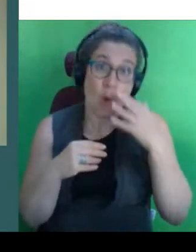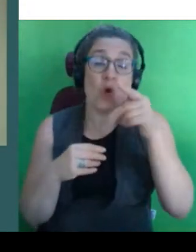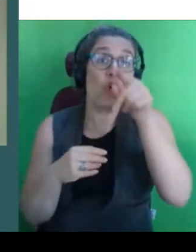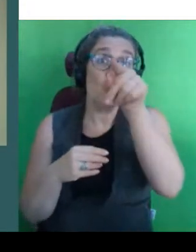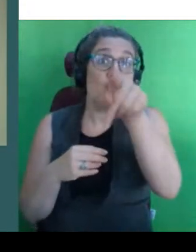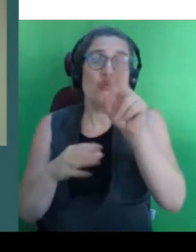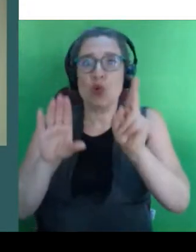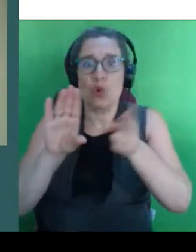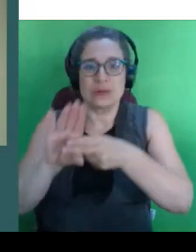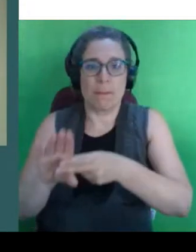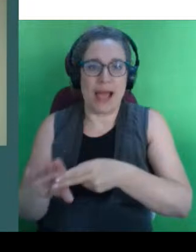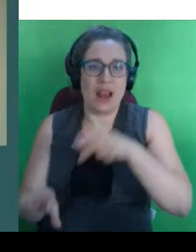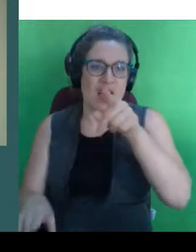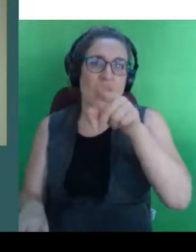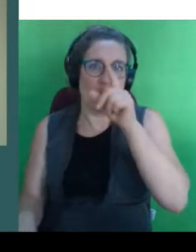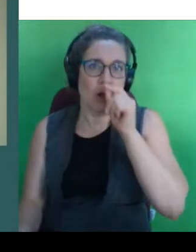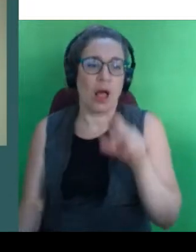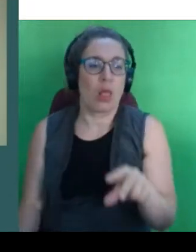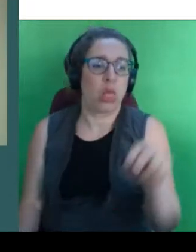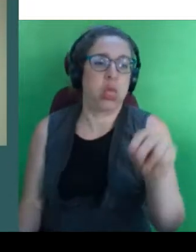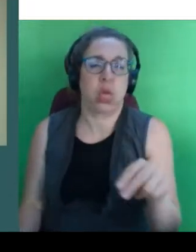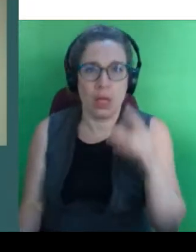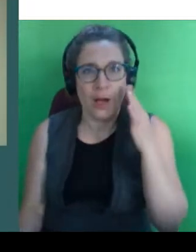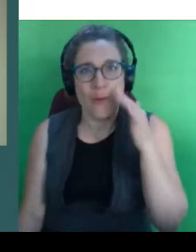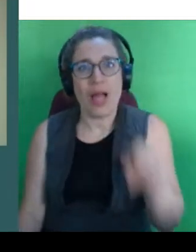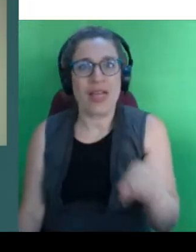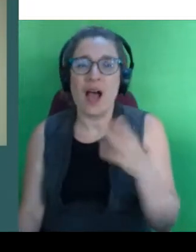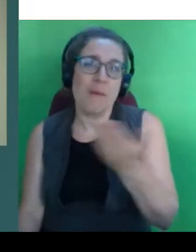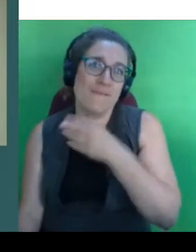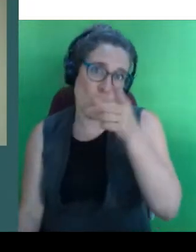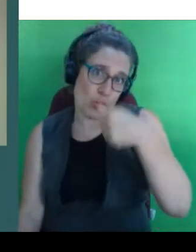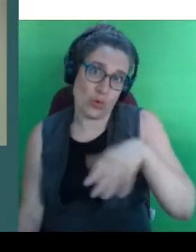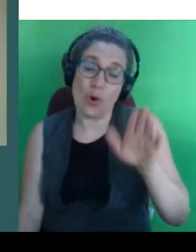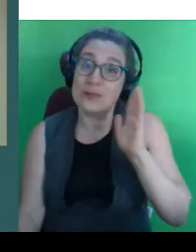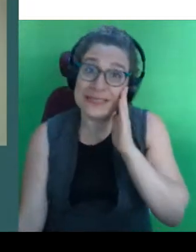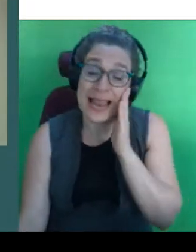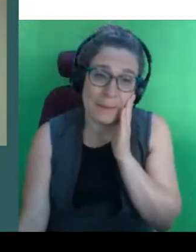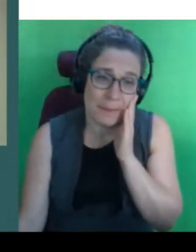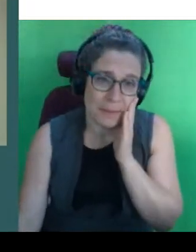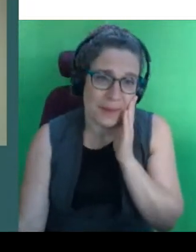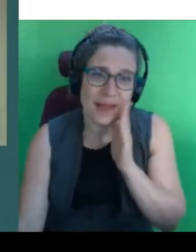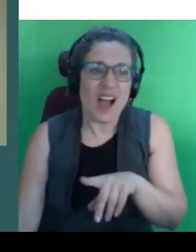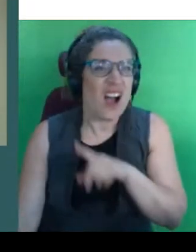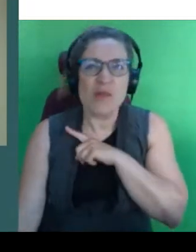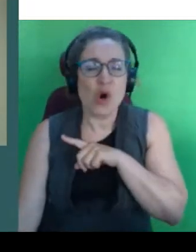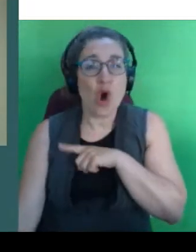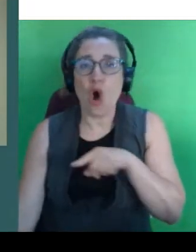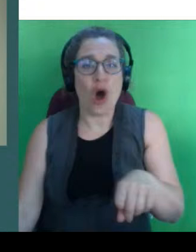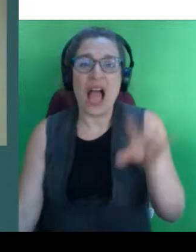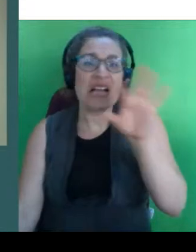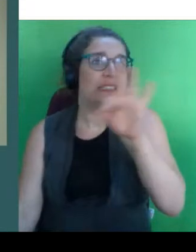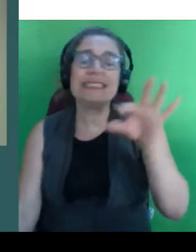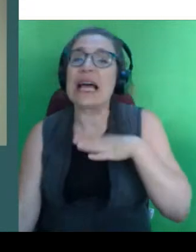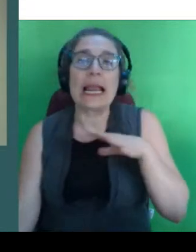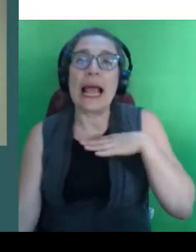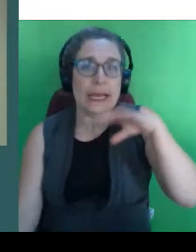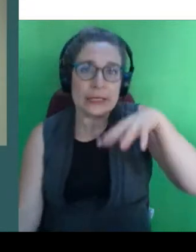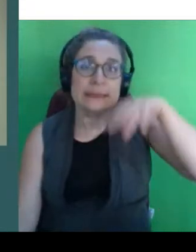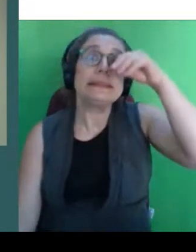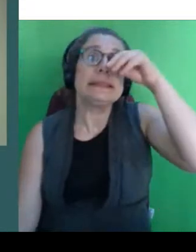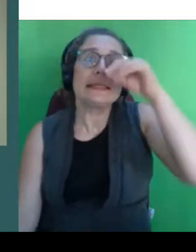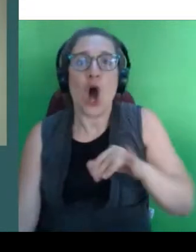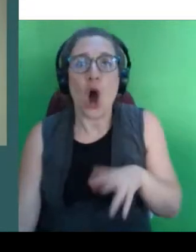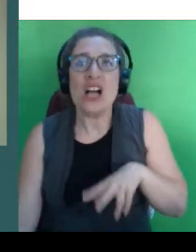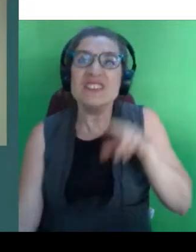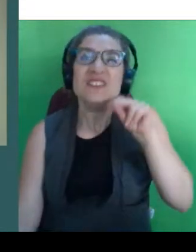just pop the spray in their nose before you go to sleep. Because it doesn't need sniffing, it doesn't need breath holding, it just needs to